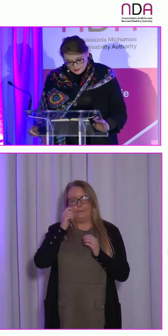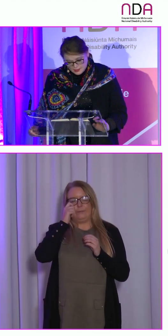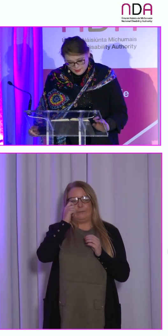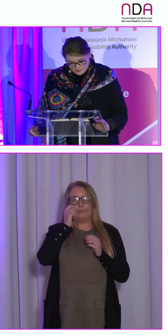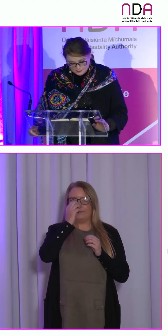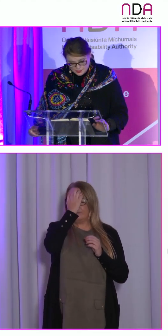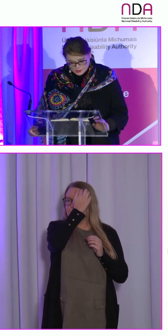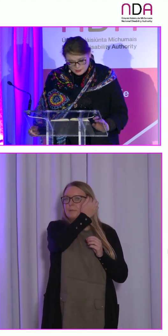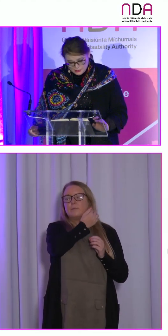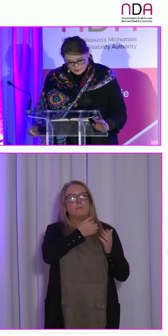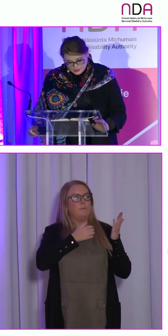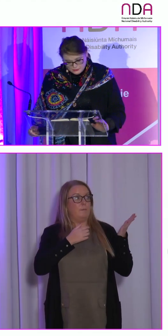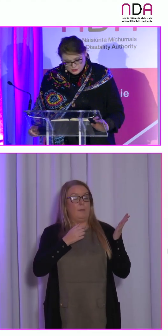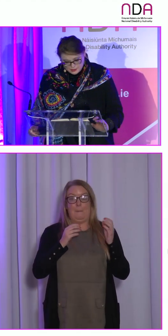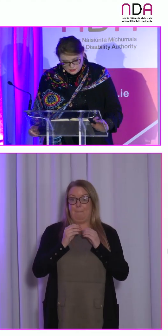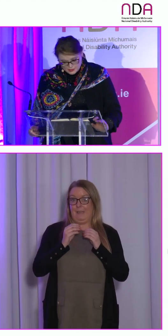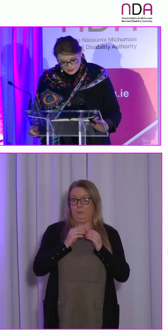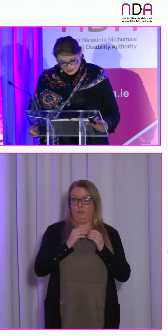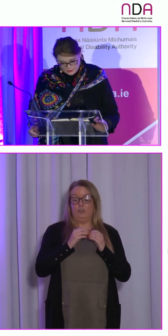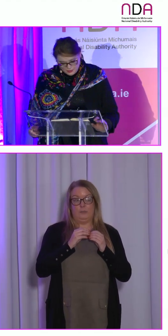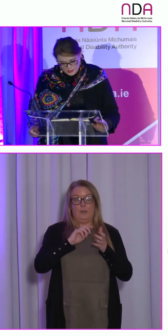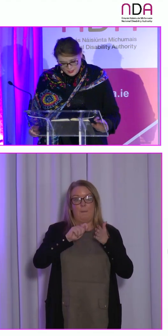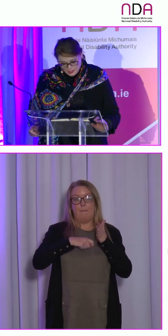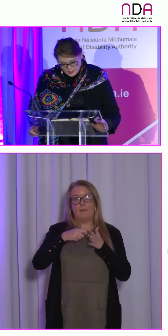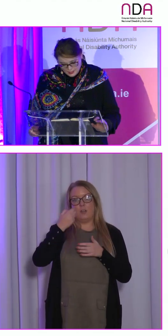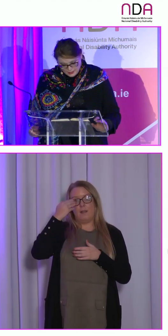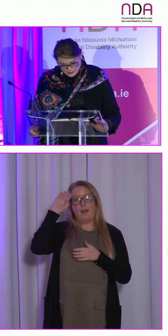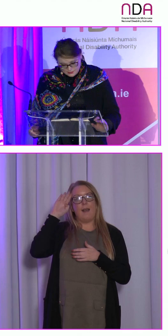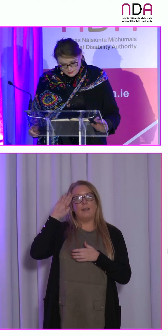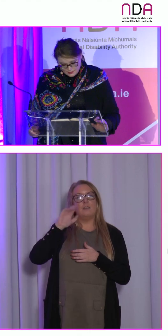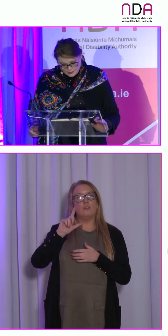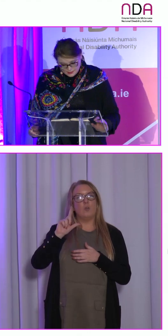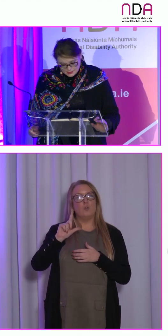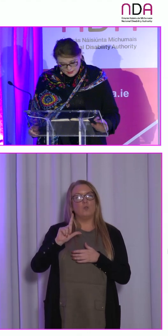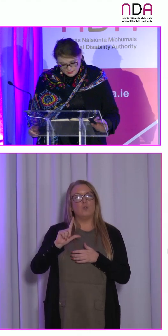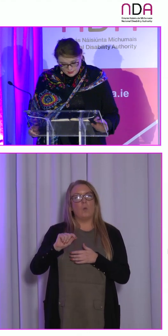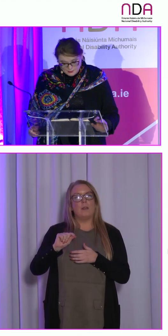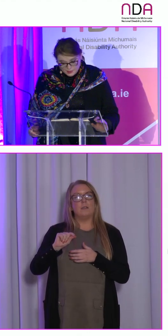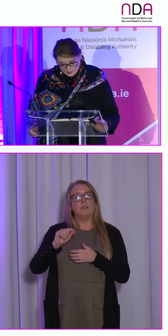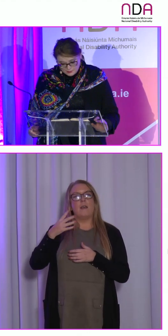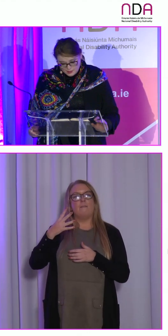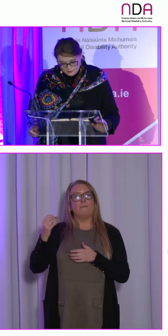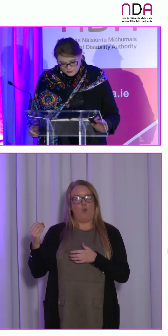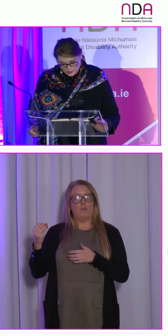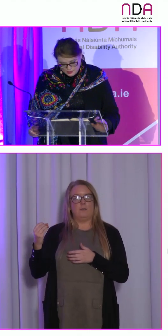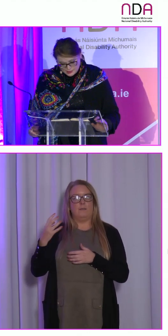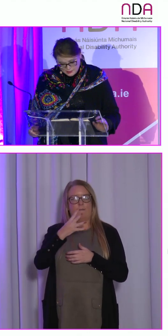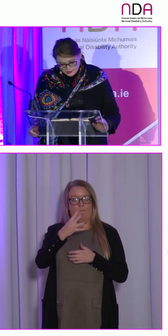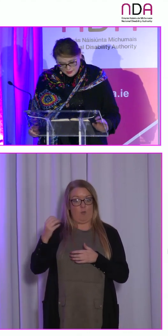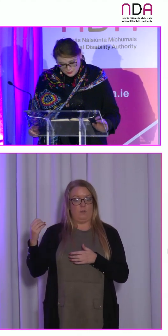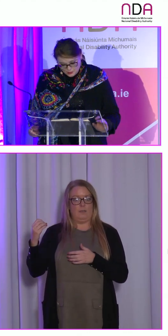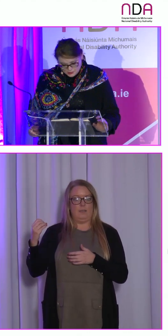in Project Ireland 2040 under Section 7, and it is again my blue